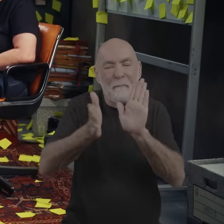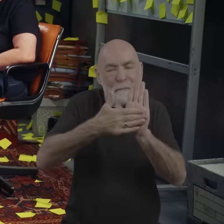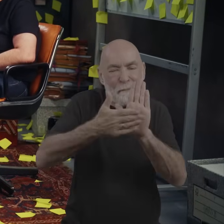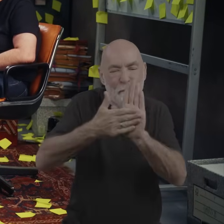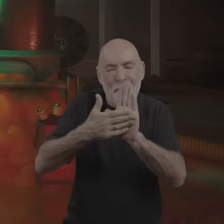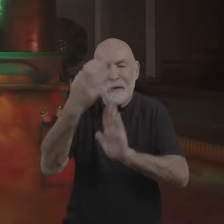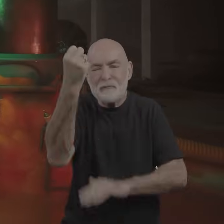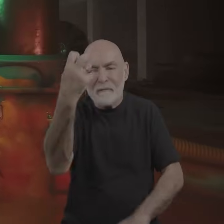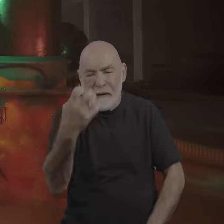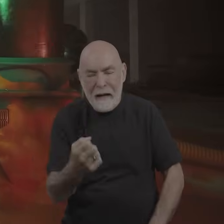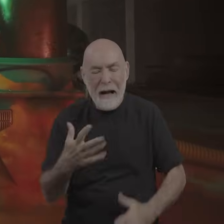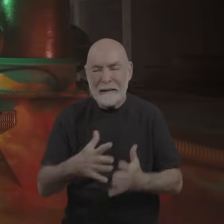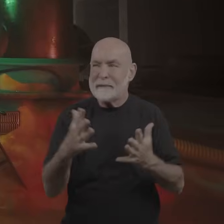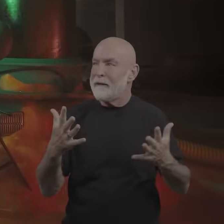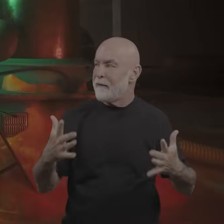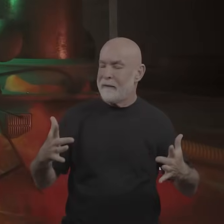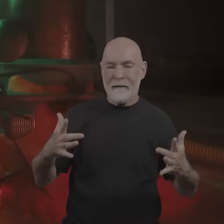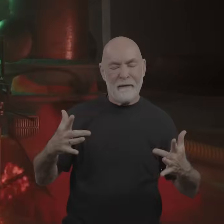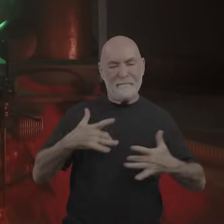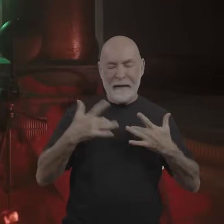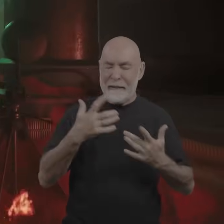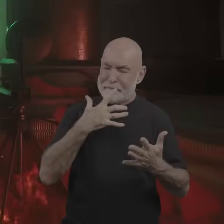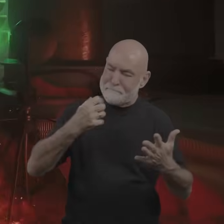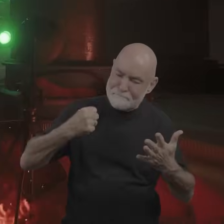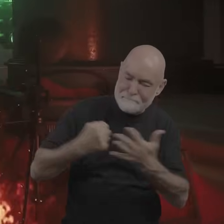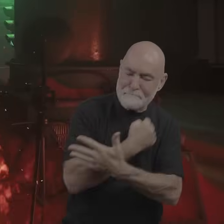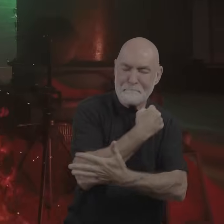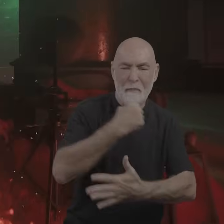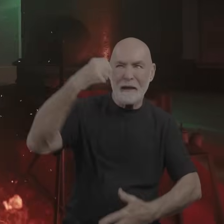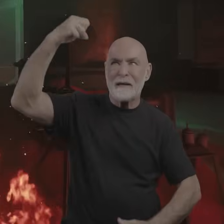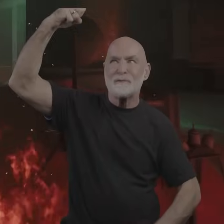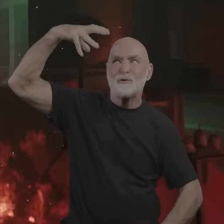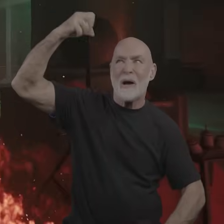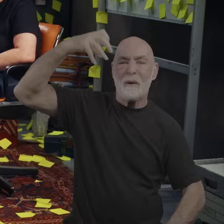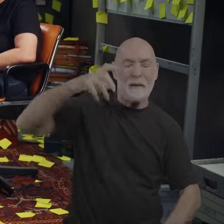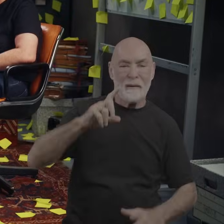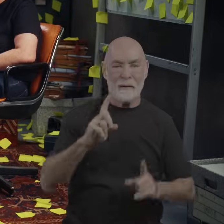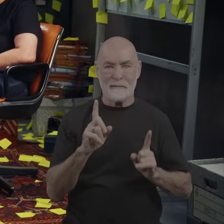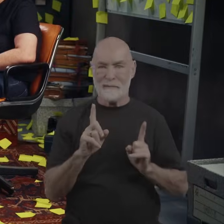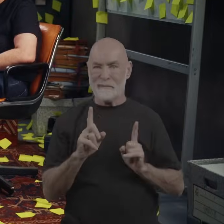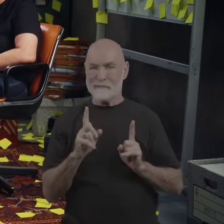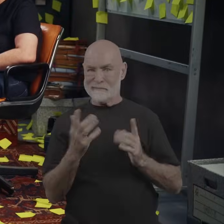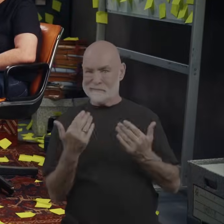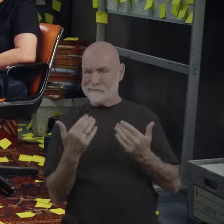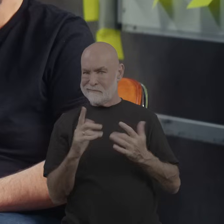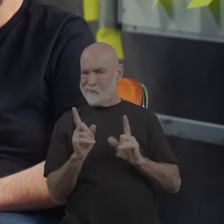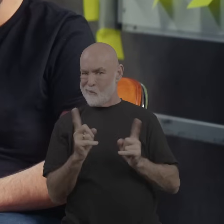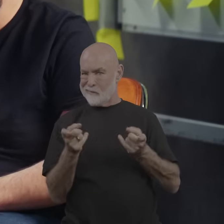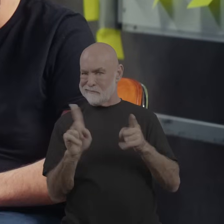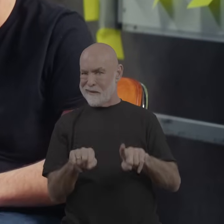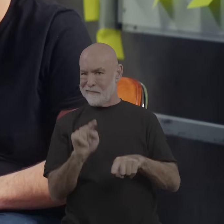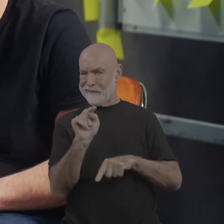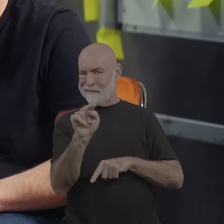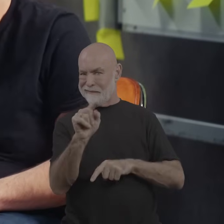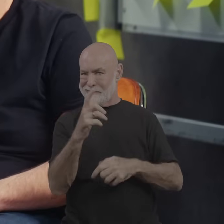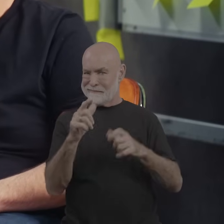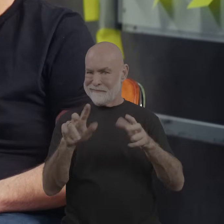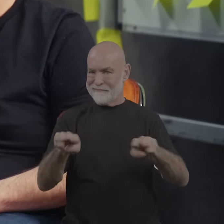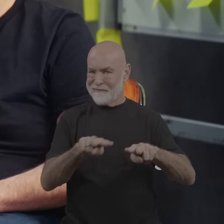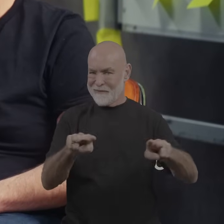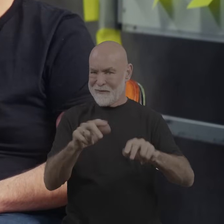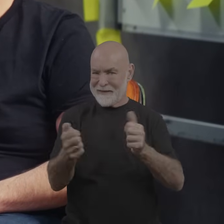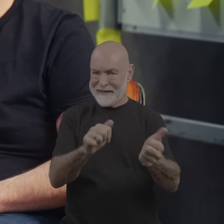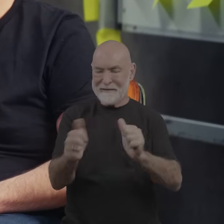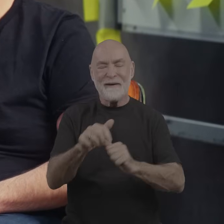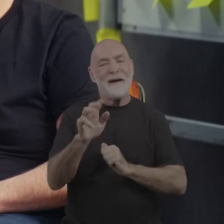the traffic lights, and the slight feeling of regret in the shower. What have we signed up to?